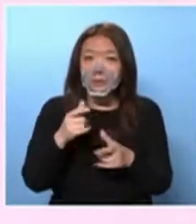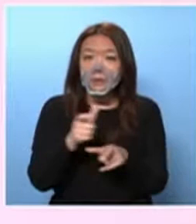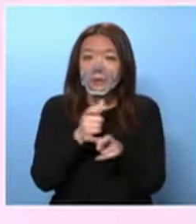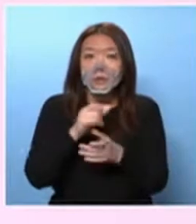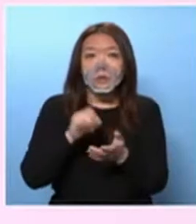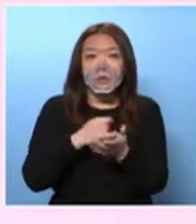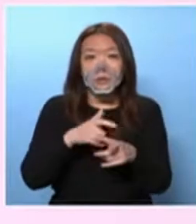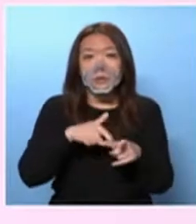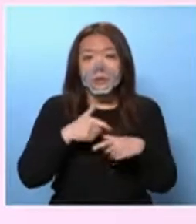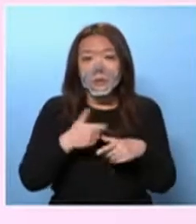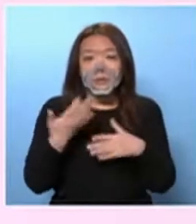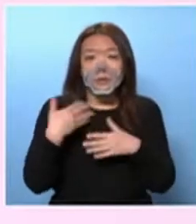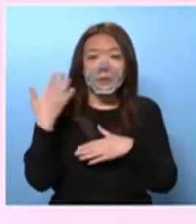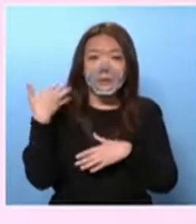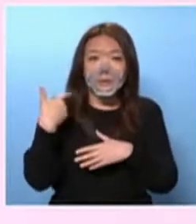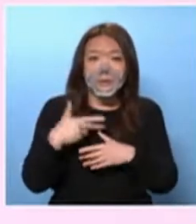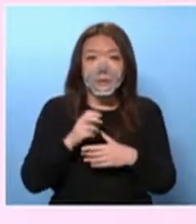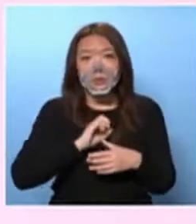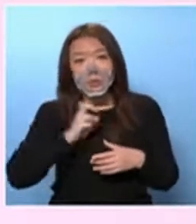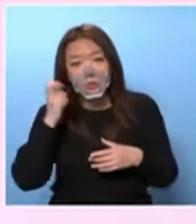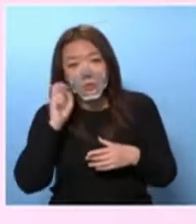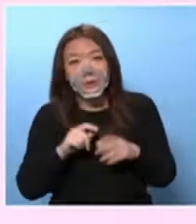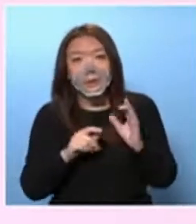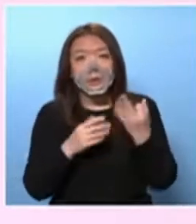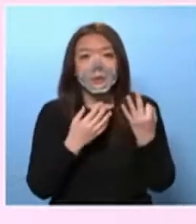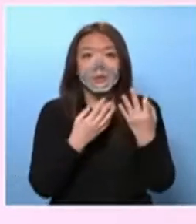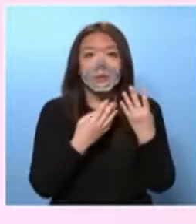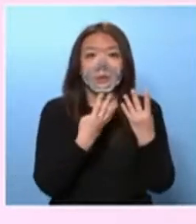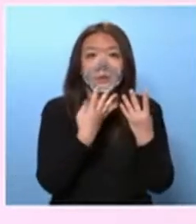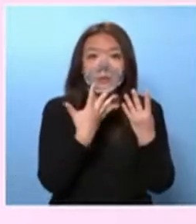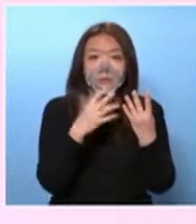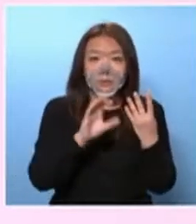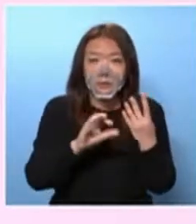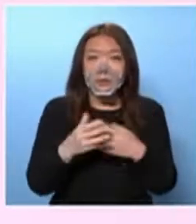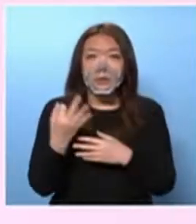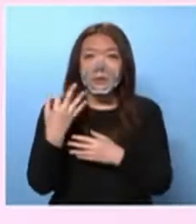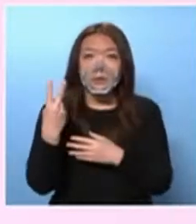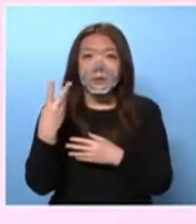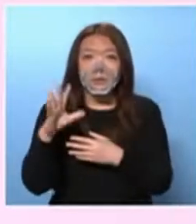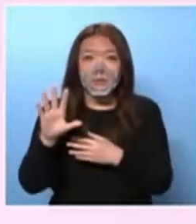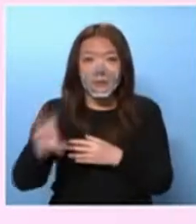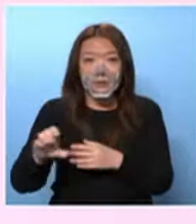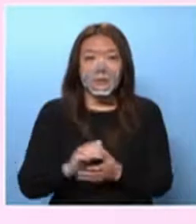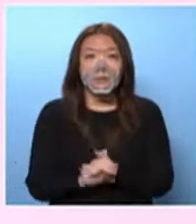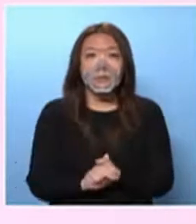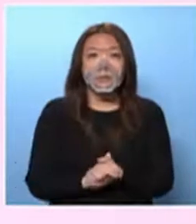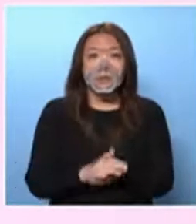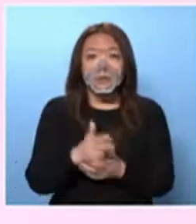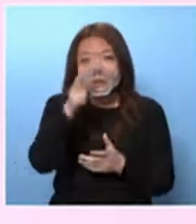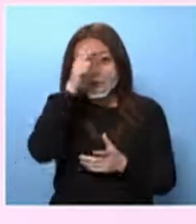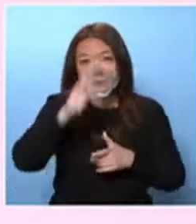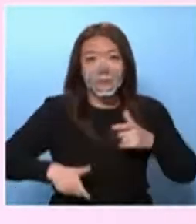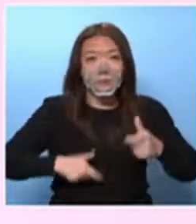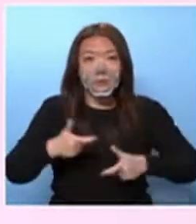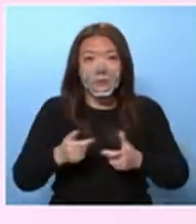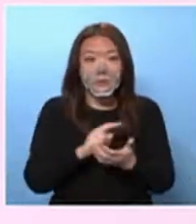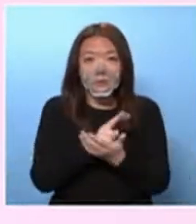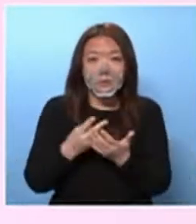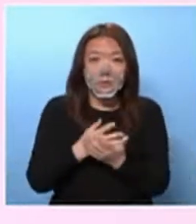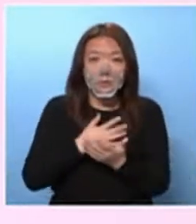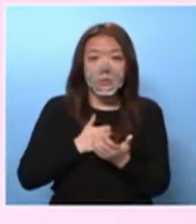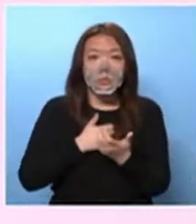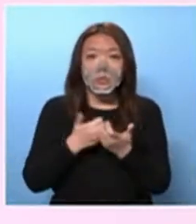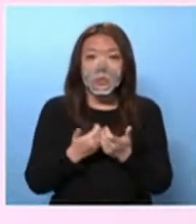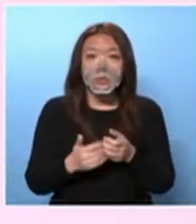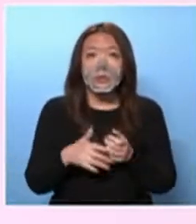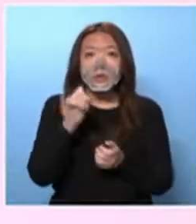because revenues from land premium and profits tax are higher than the estimates by $43.5 billion and $32.4 billion, respectively. As for